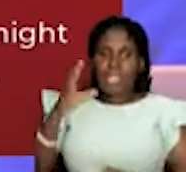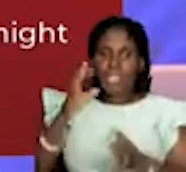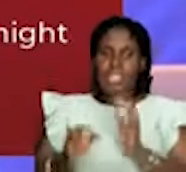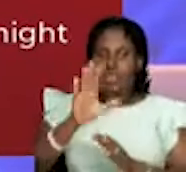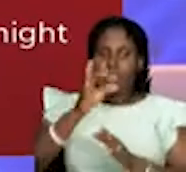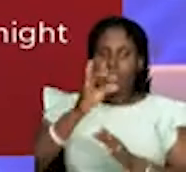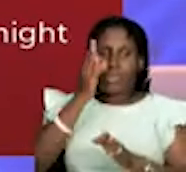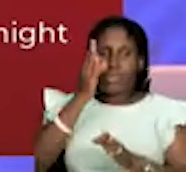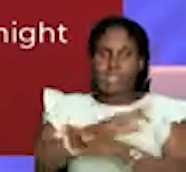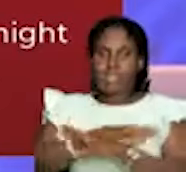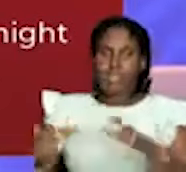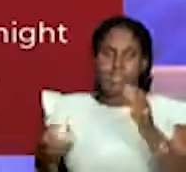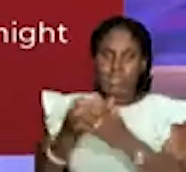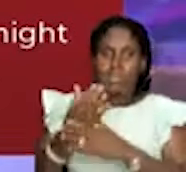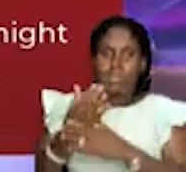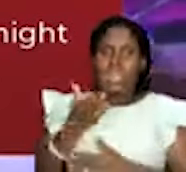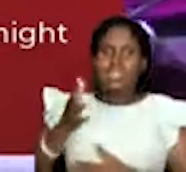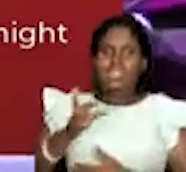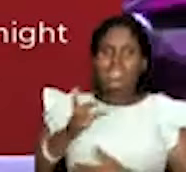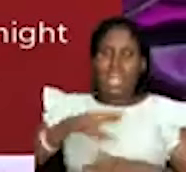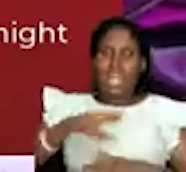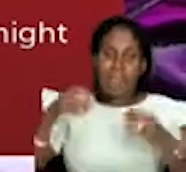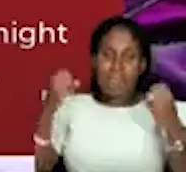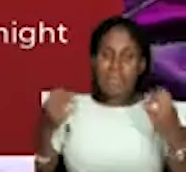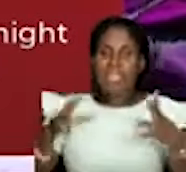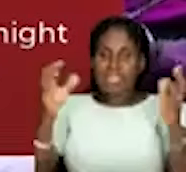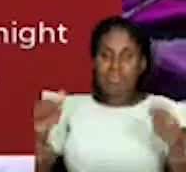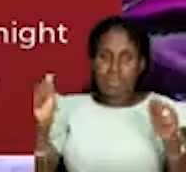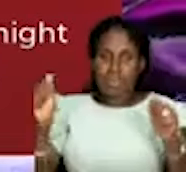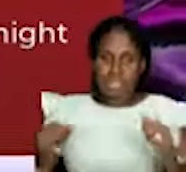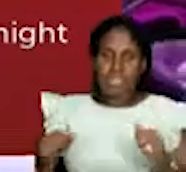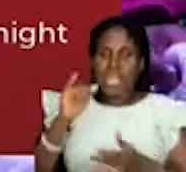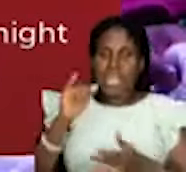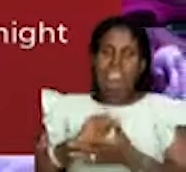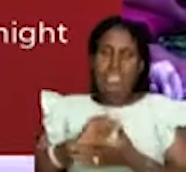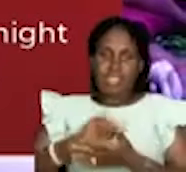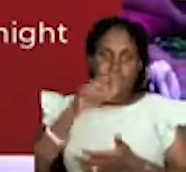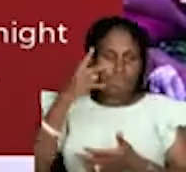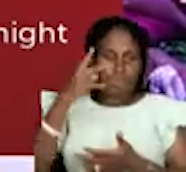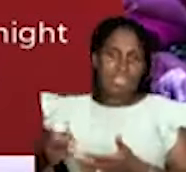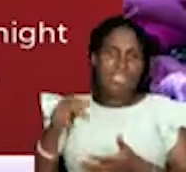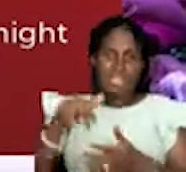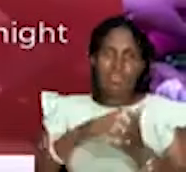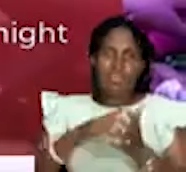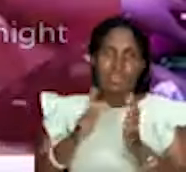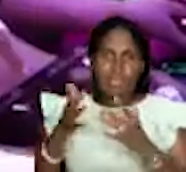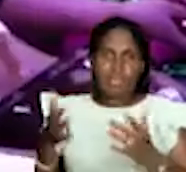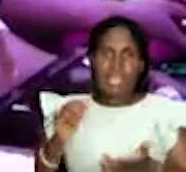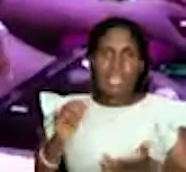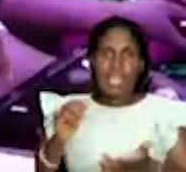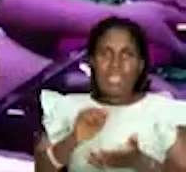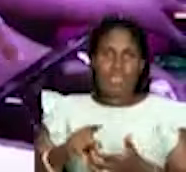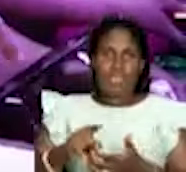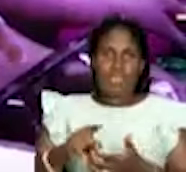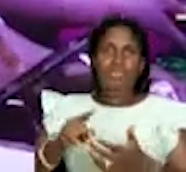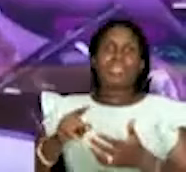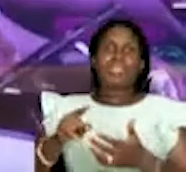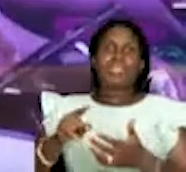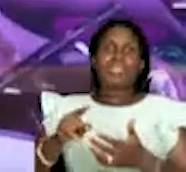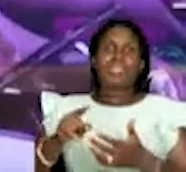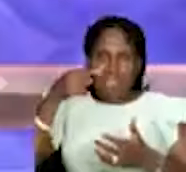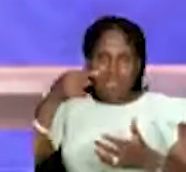grow, there are many possibilities you will see in scripture and even quote them that may never be